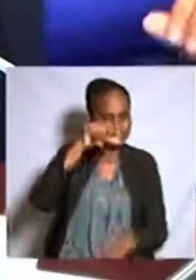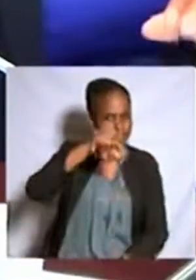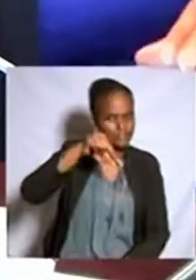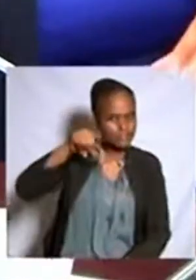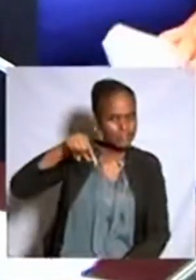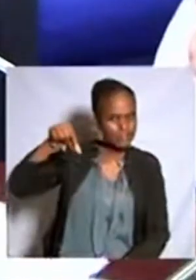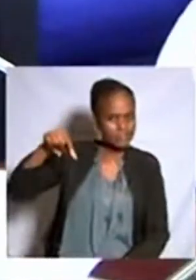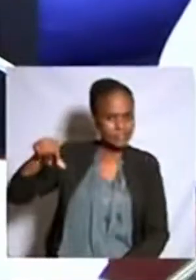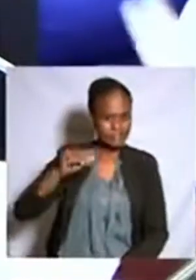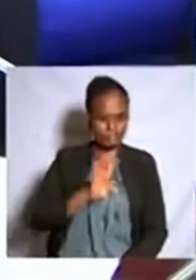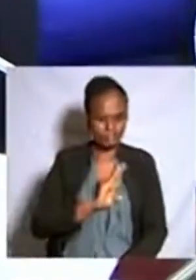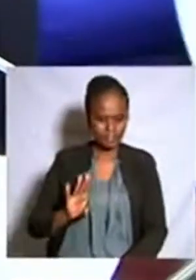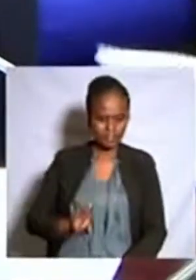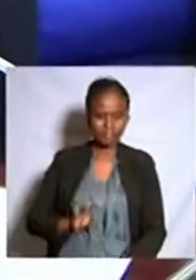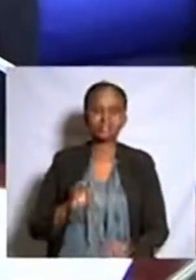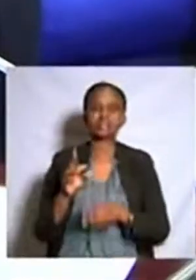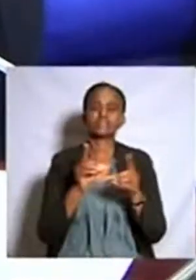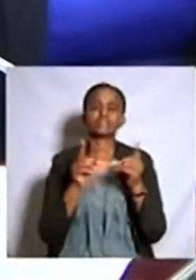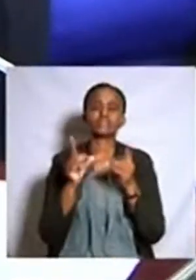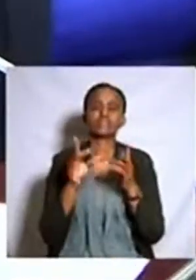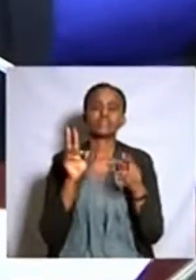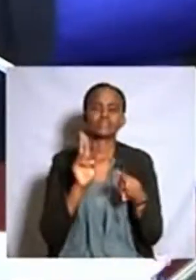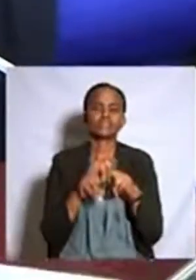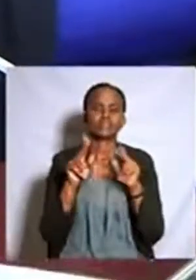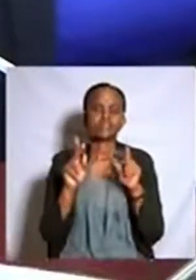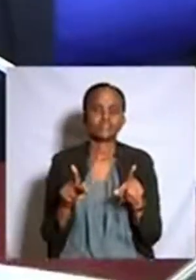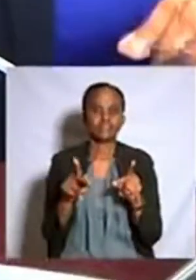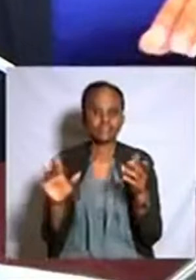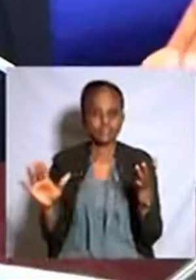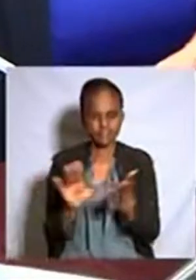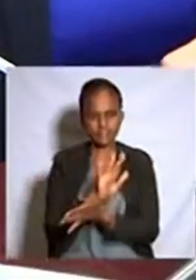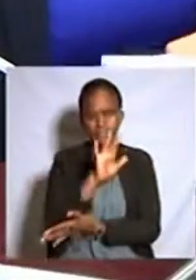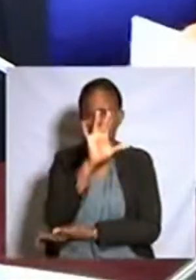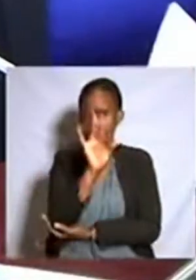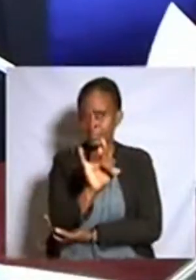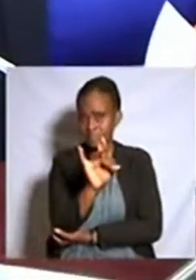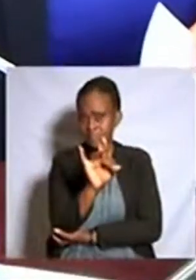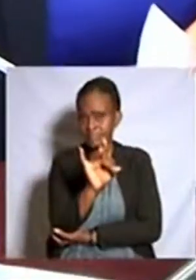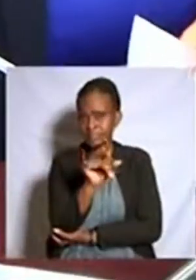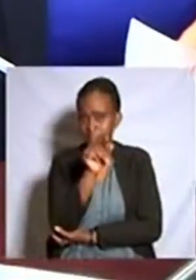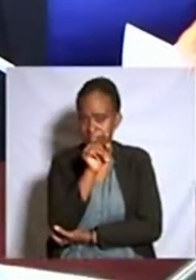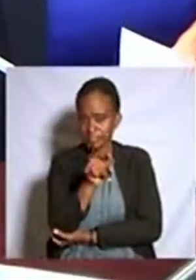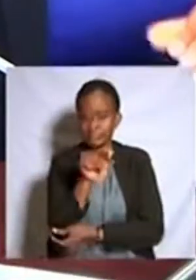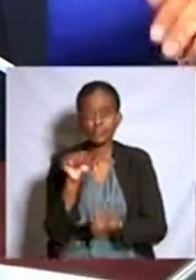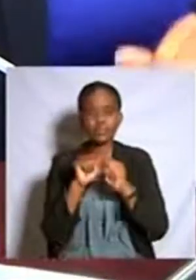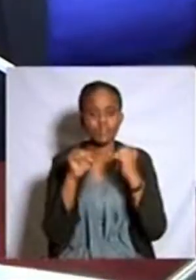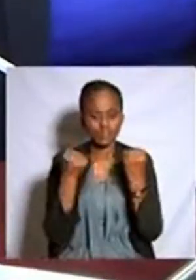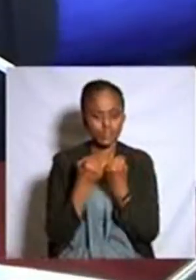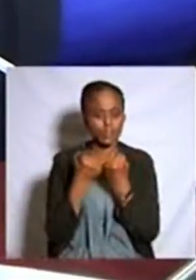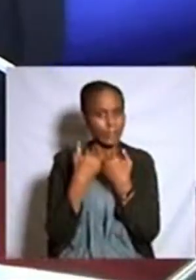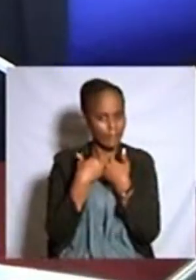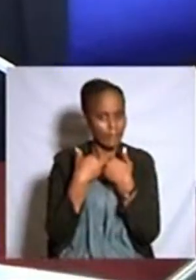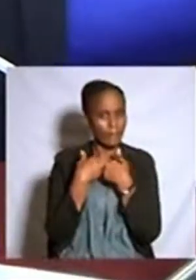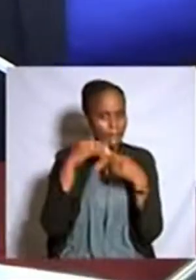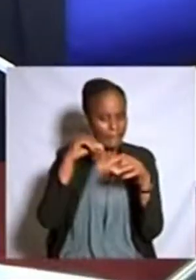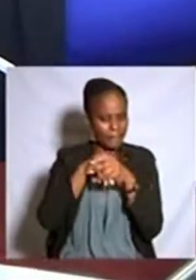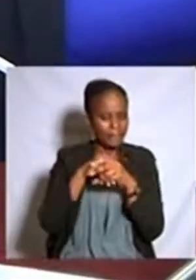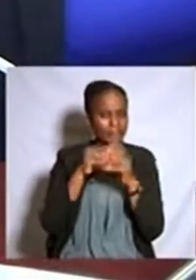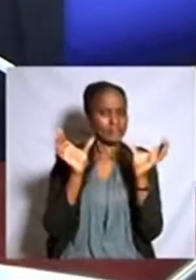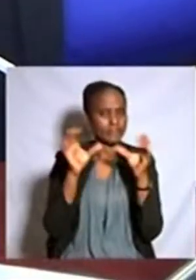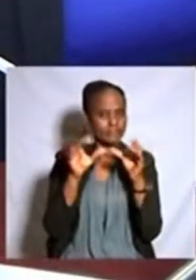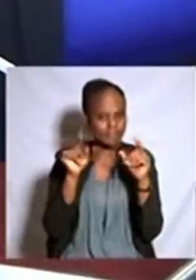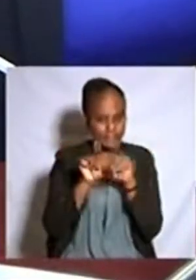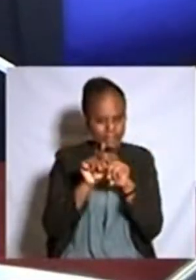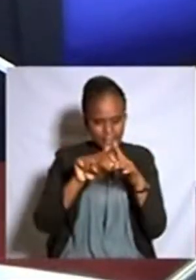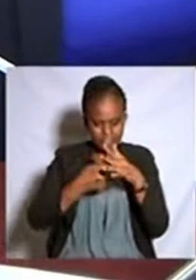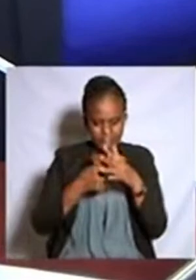board of directors. Chair, I move to page 8. The society has engaged the external counsel to